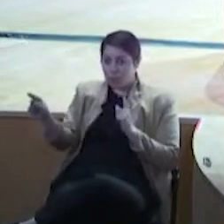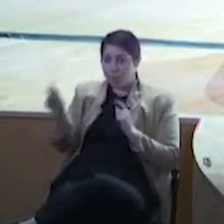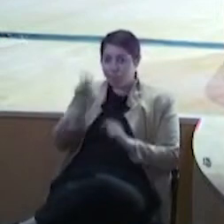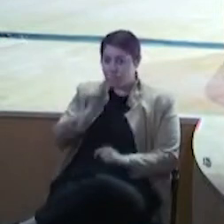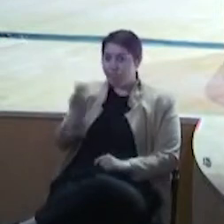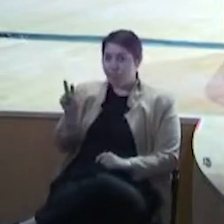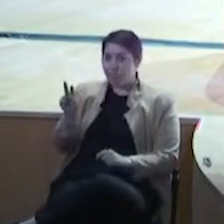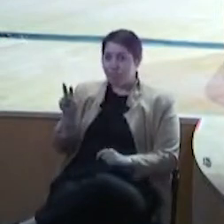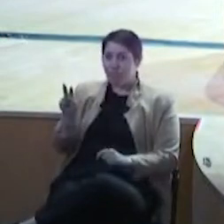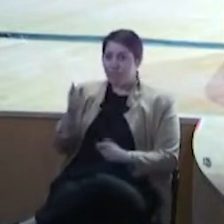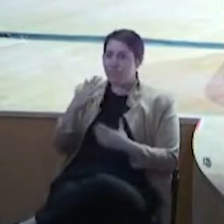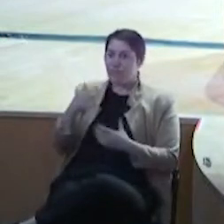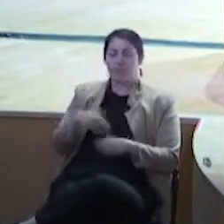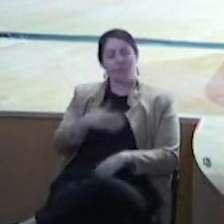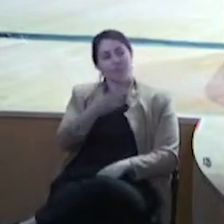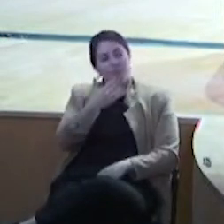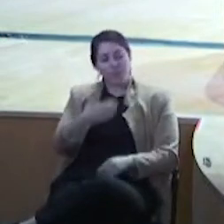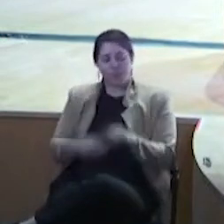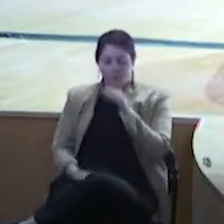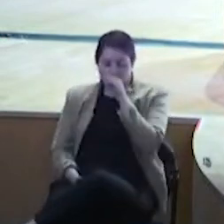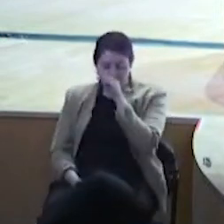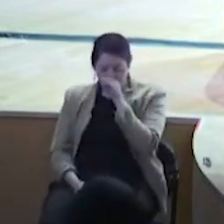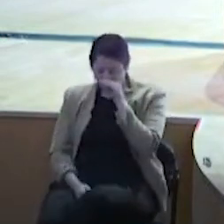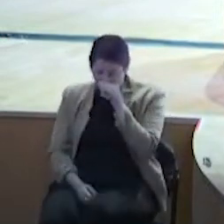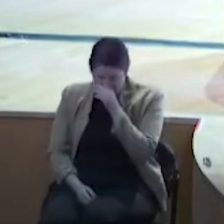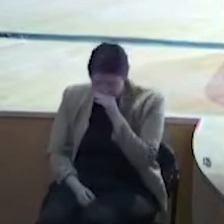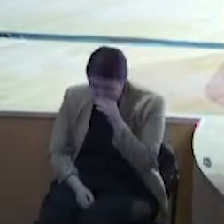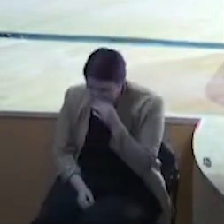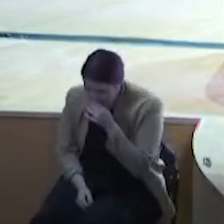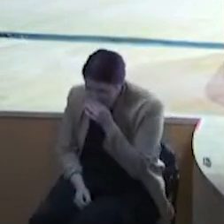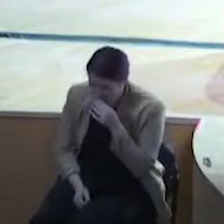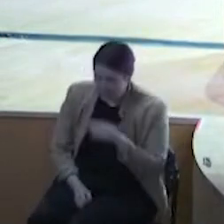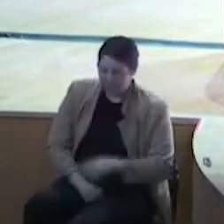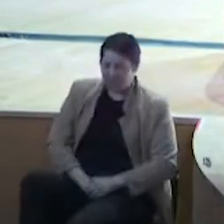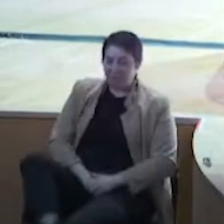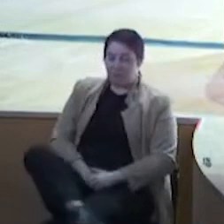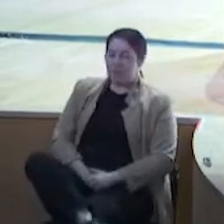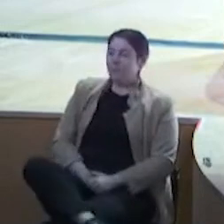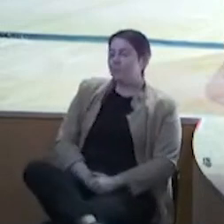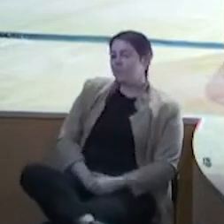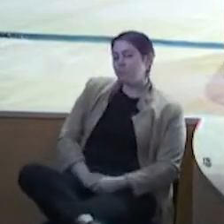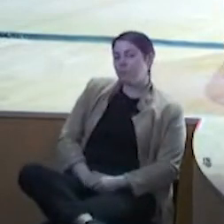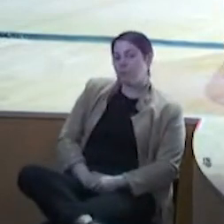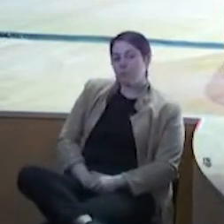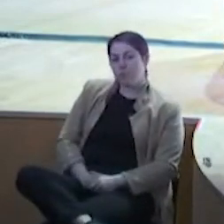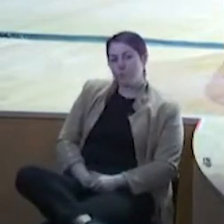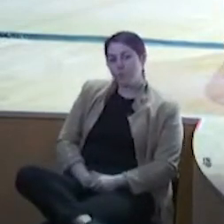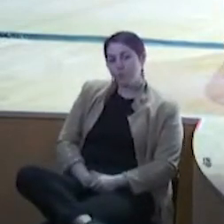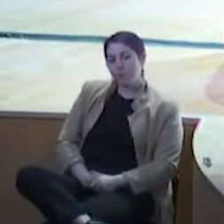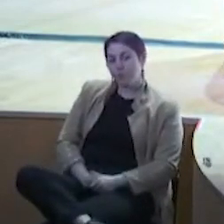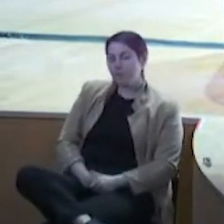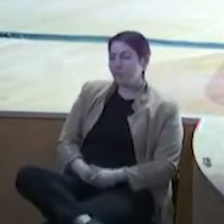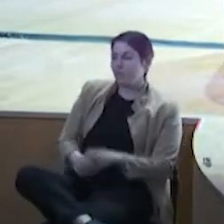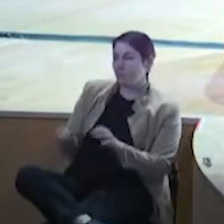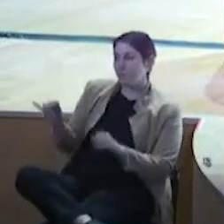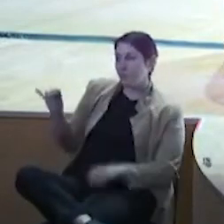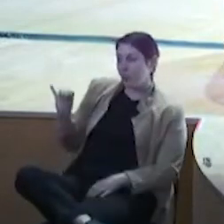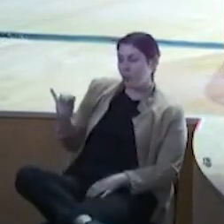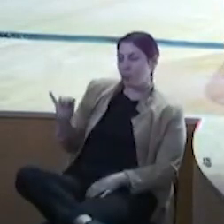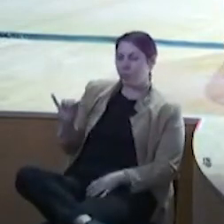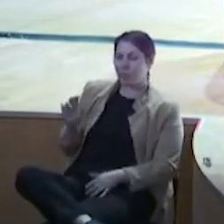Thank you. Thank you, Chairwoman. Ms. Kaben, you're next. Sure. So, echoing some of those